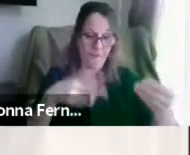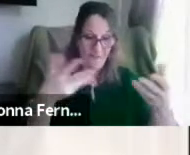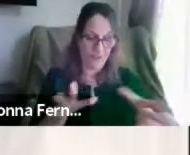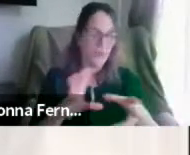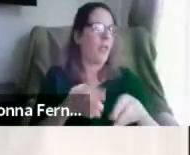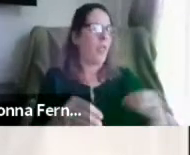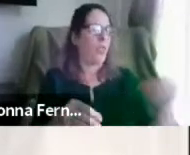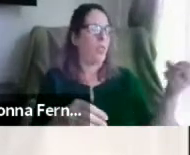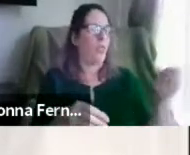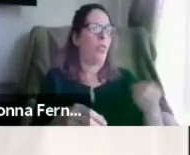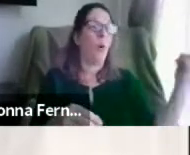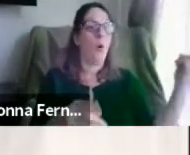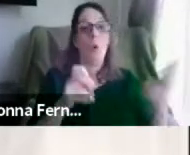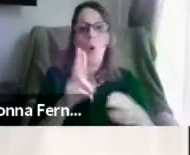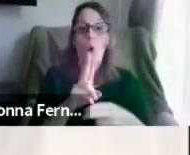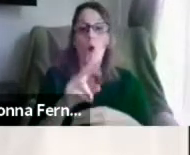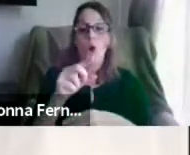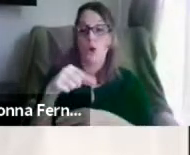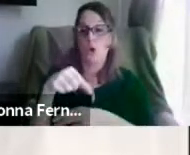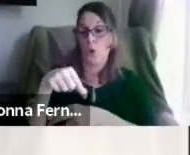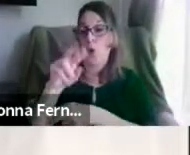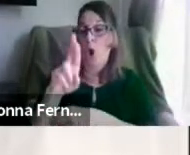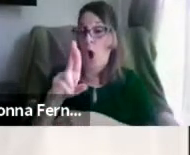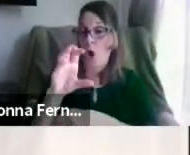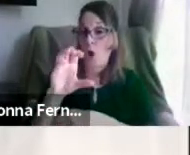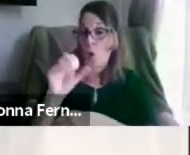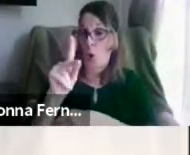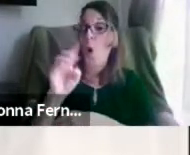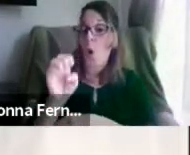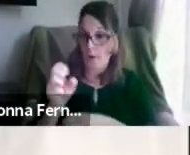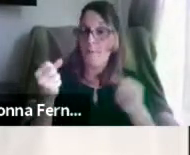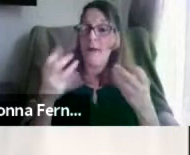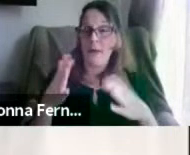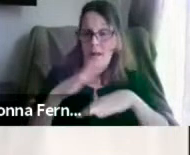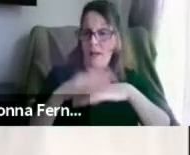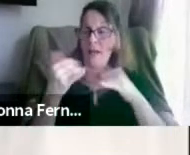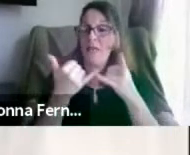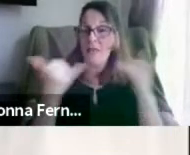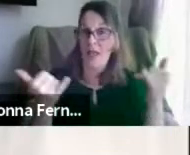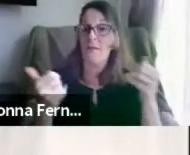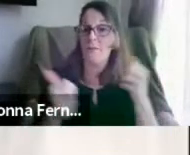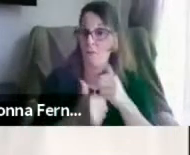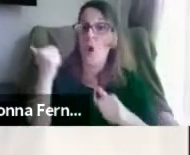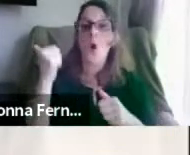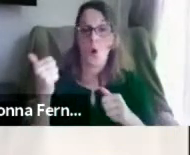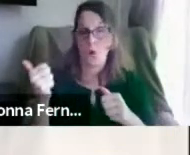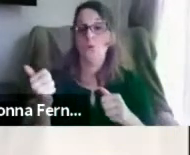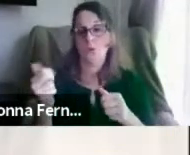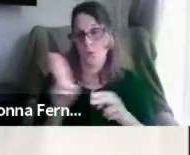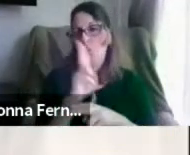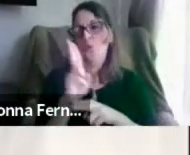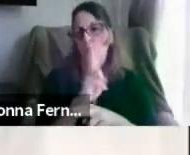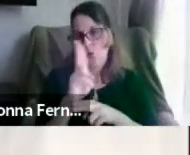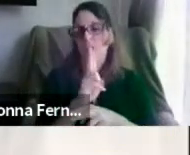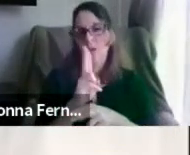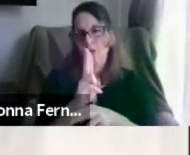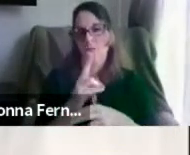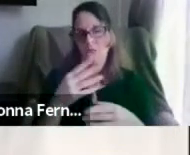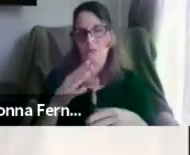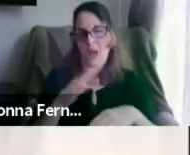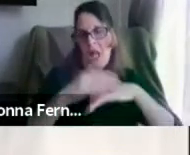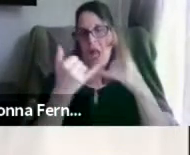code and pull up your menu online, a lot of restaurants up here in the northern section are doing that now.